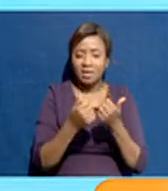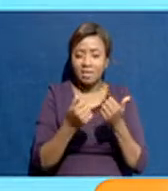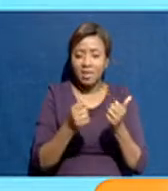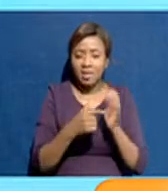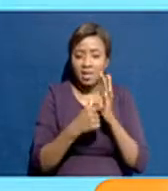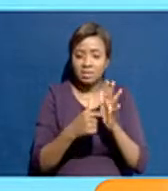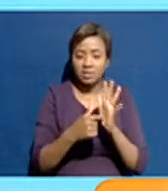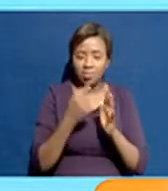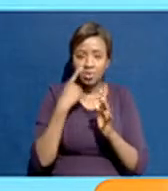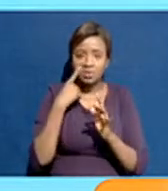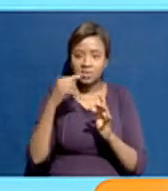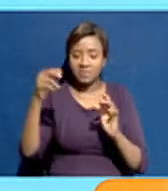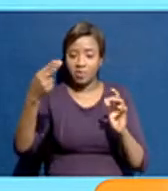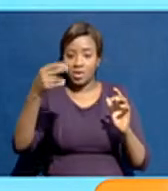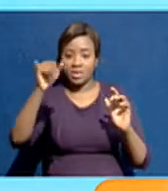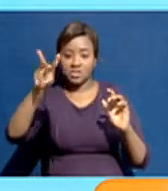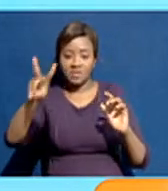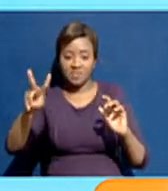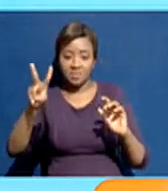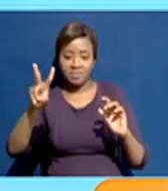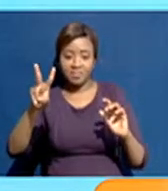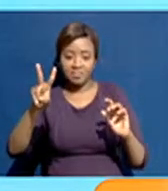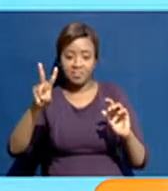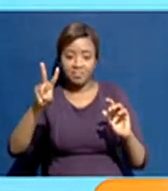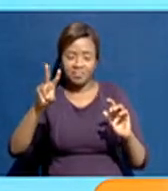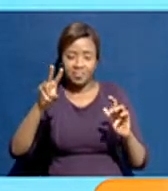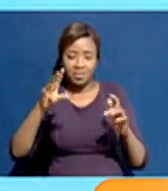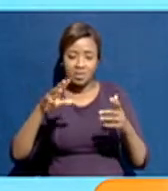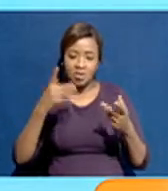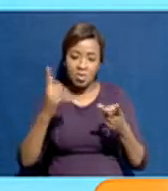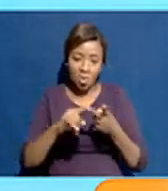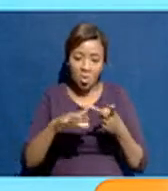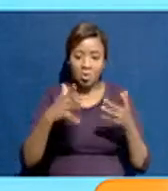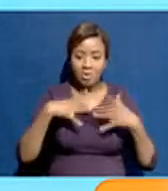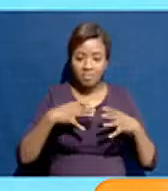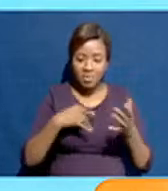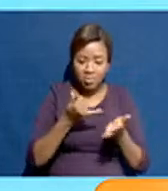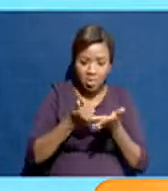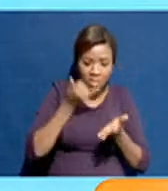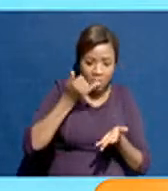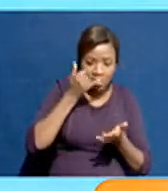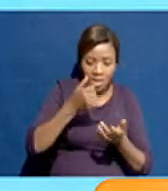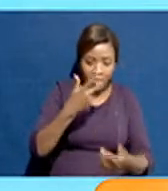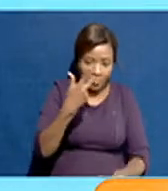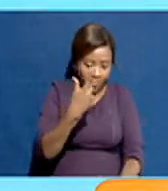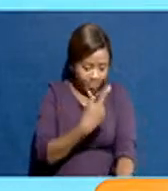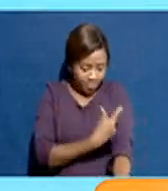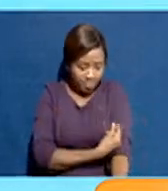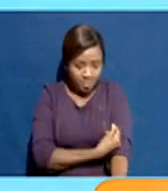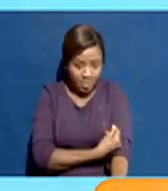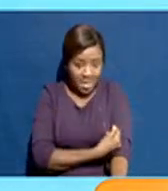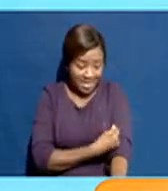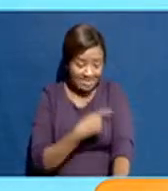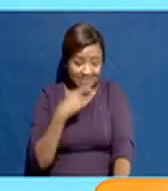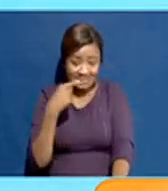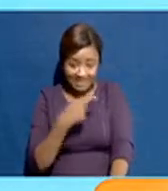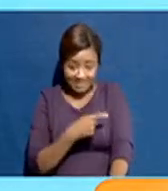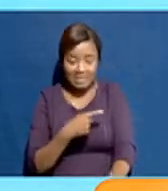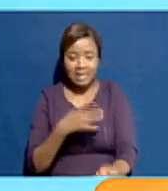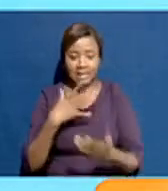prevalence of the HIV for the people who inject drugs, it was initially 18.3, now